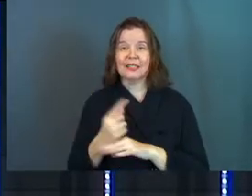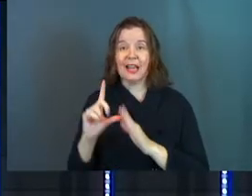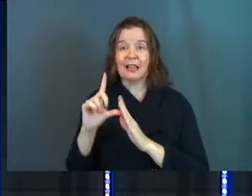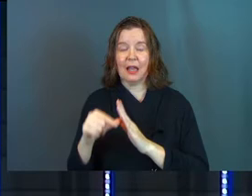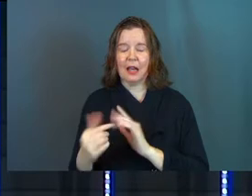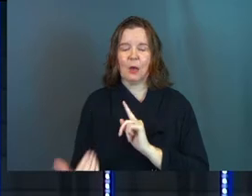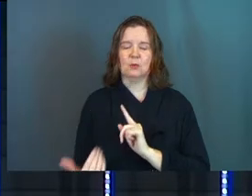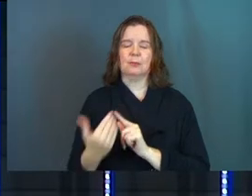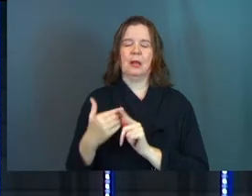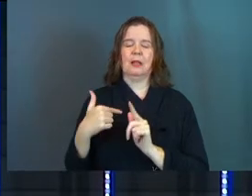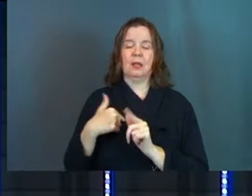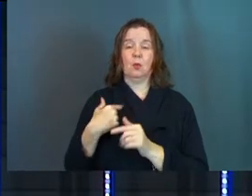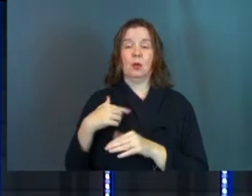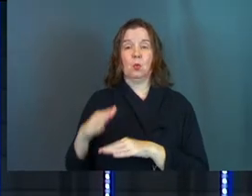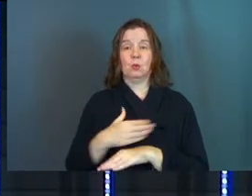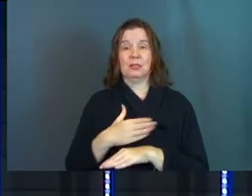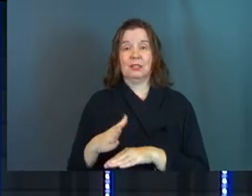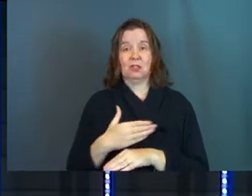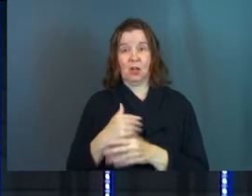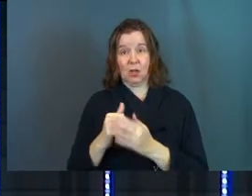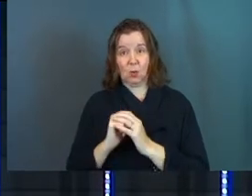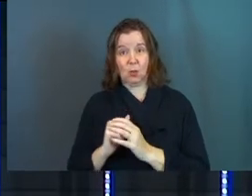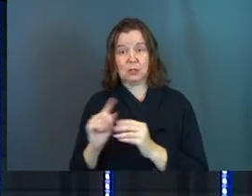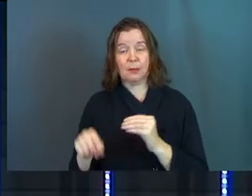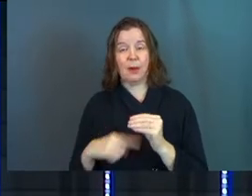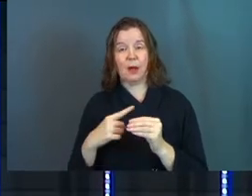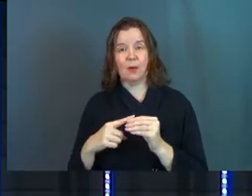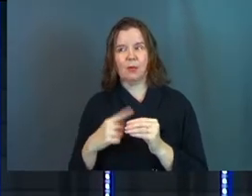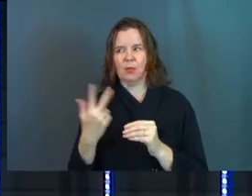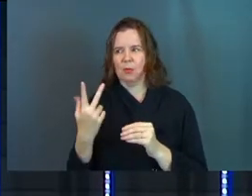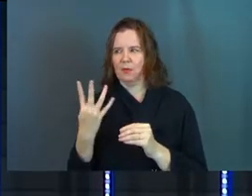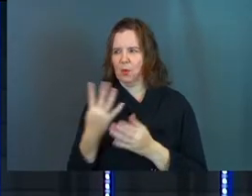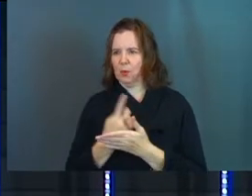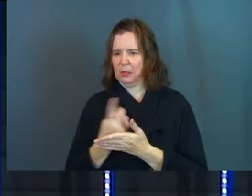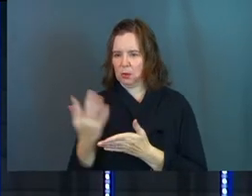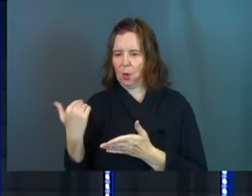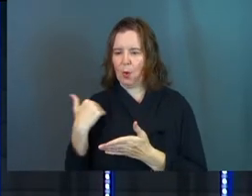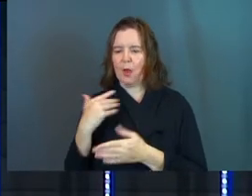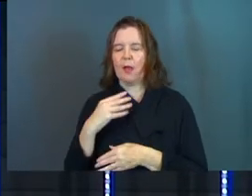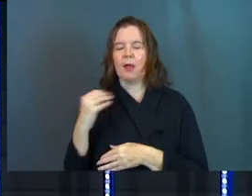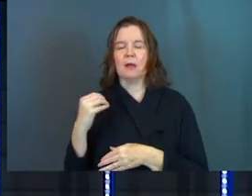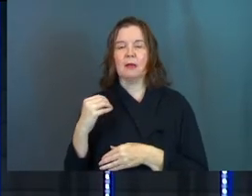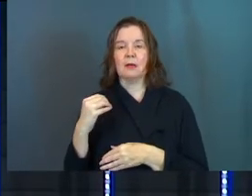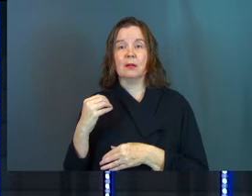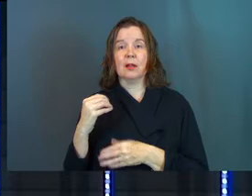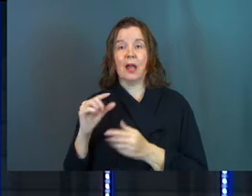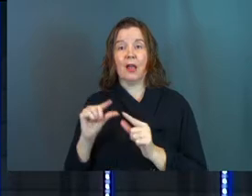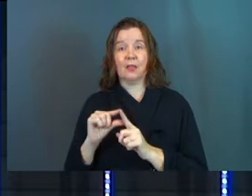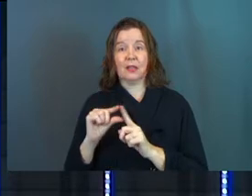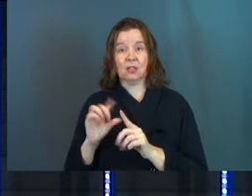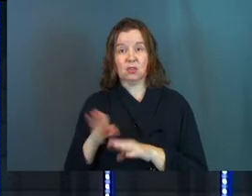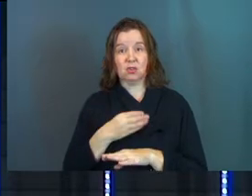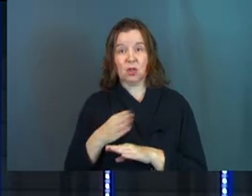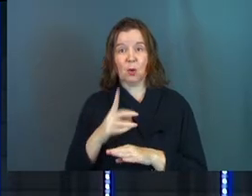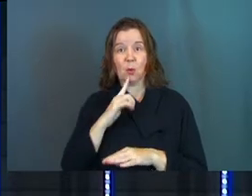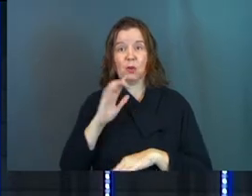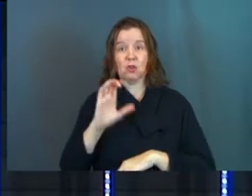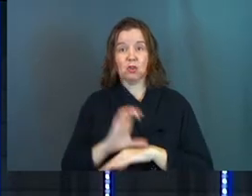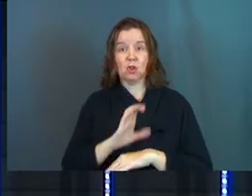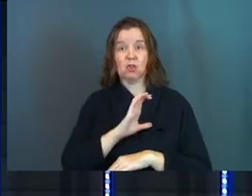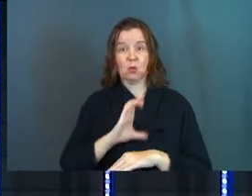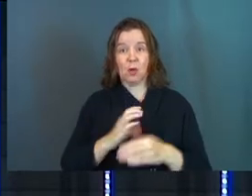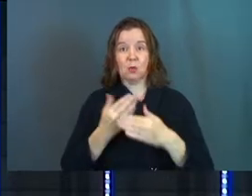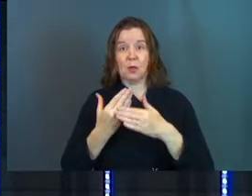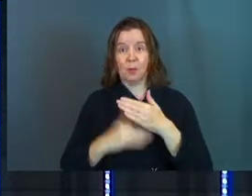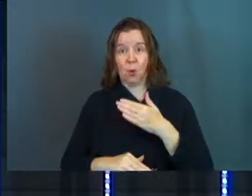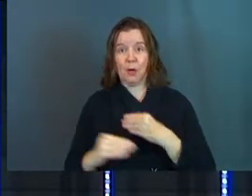later. And I was reminded of this. We were singing this song in worship about, I don't know, 3 or 4 weeks ago, and the lyrics to the song were, the church of Christ